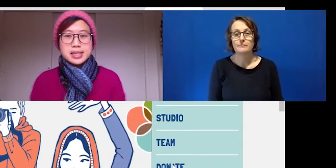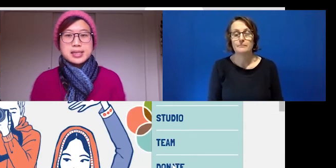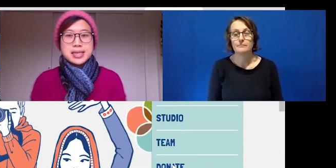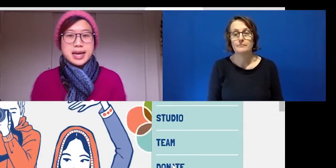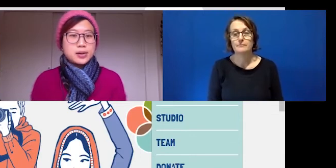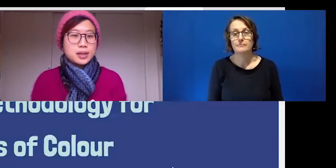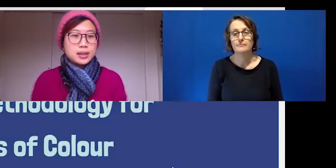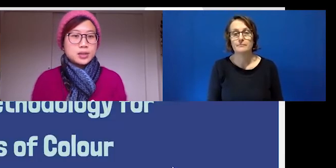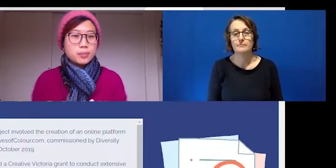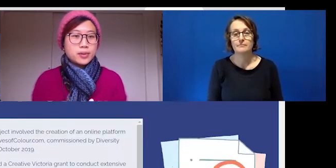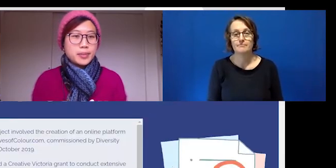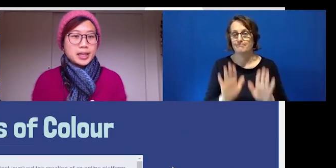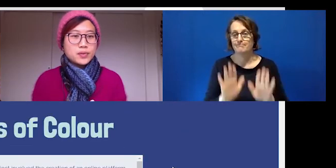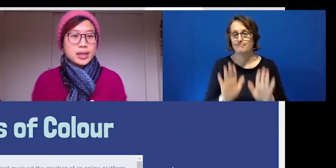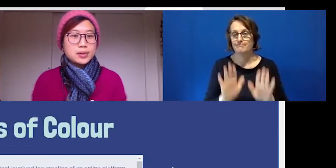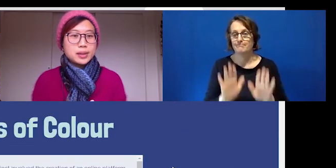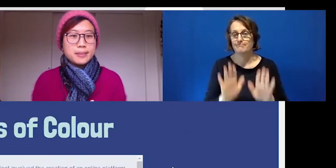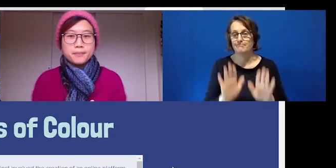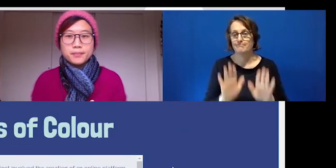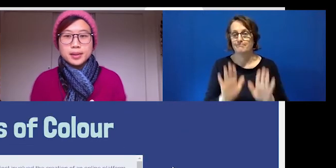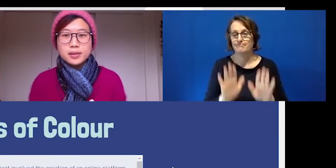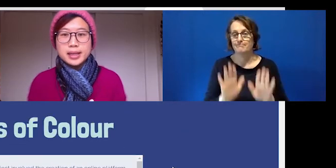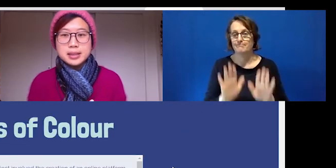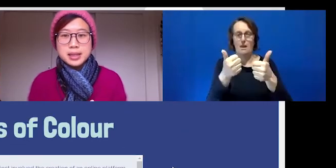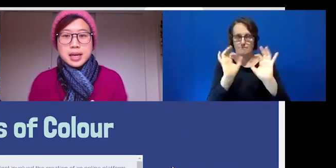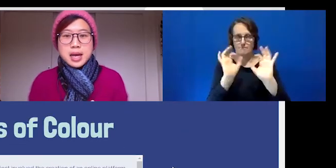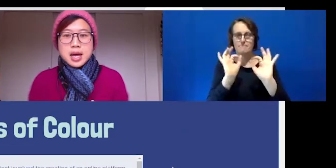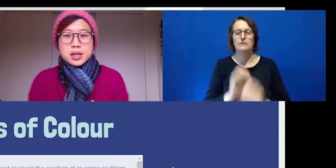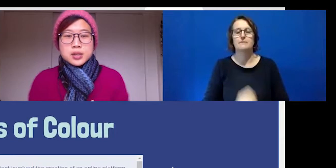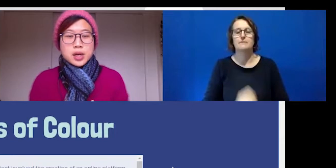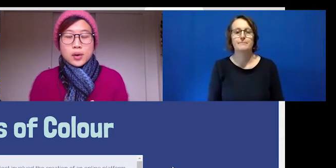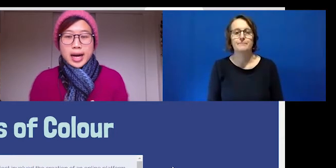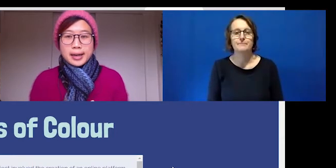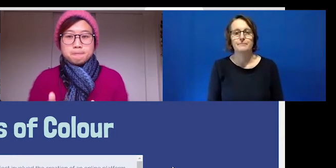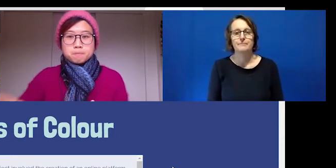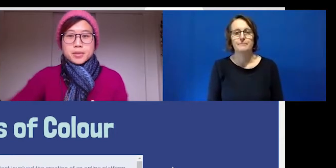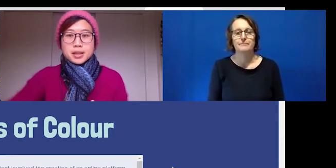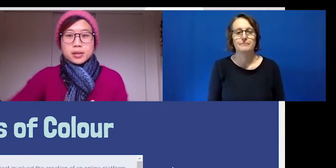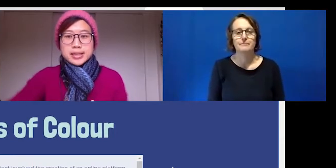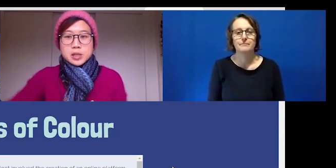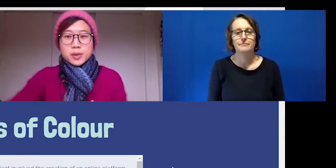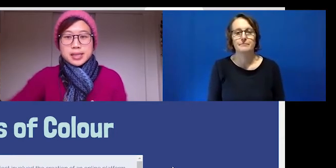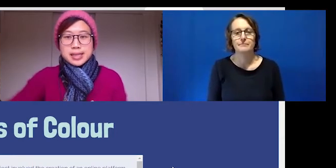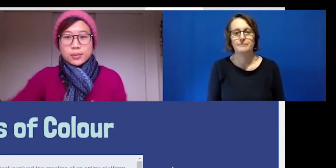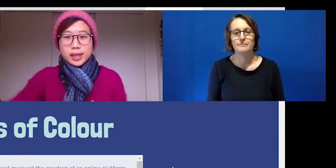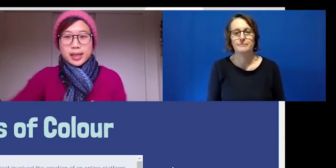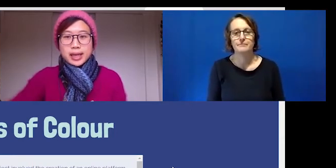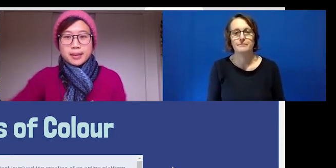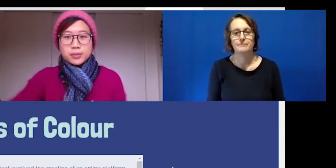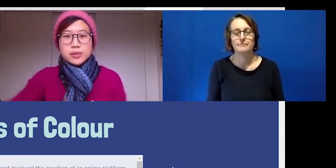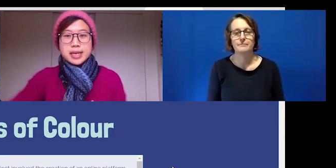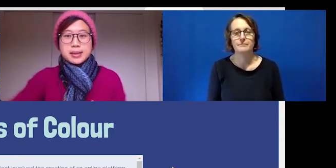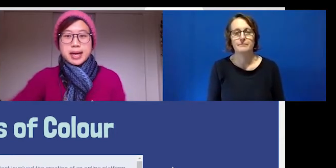And just stay on the top of the page for now. Yeah, great. So the research process that